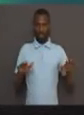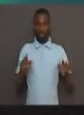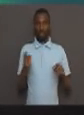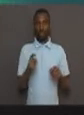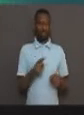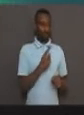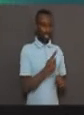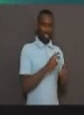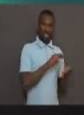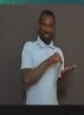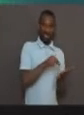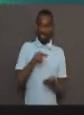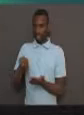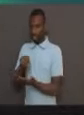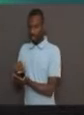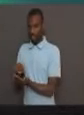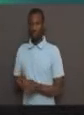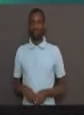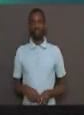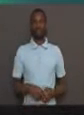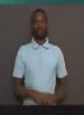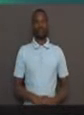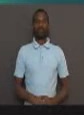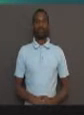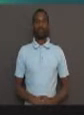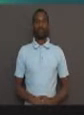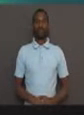parts and emitting particles.